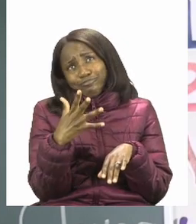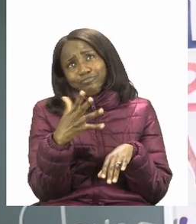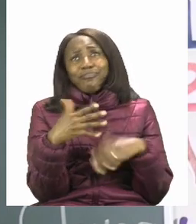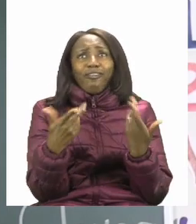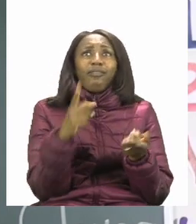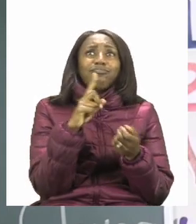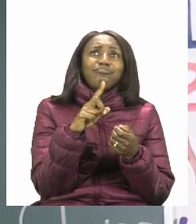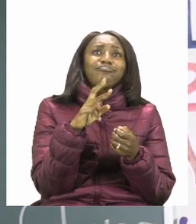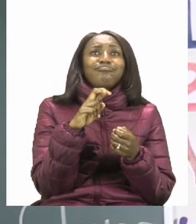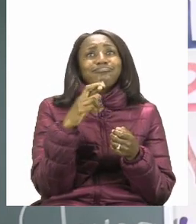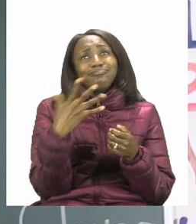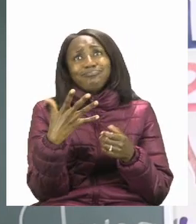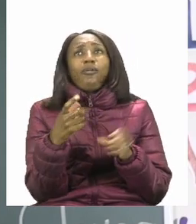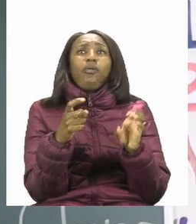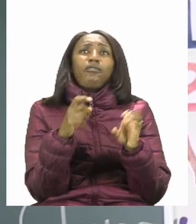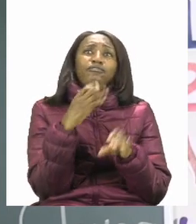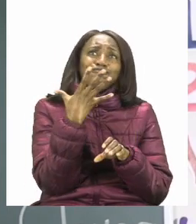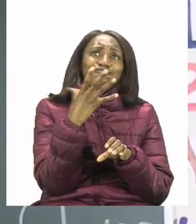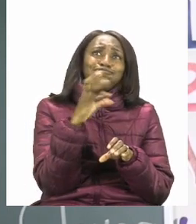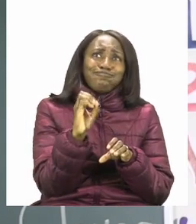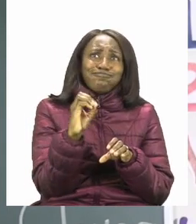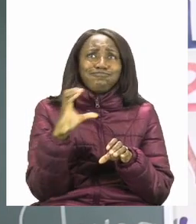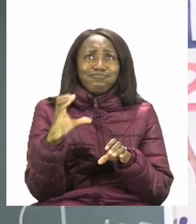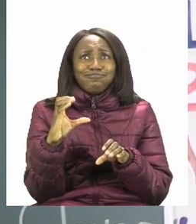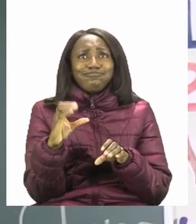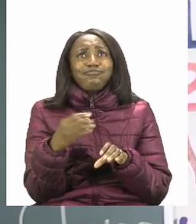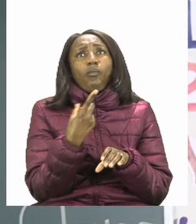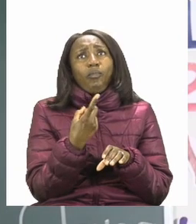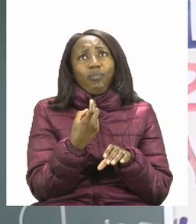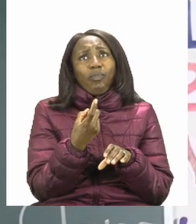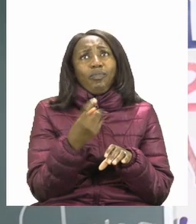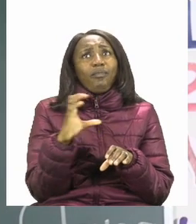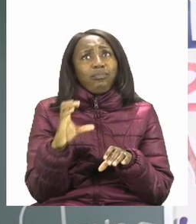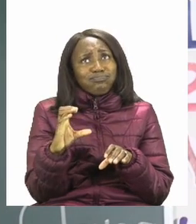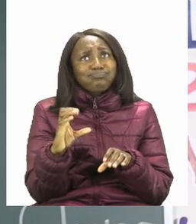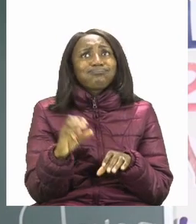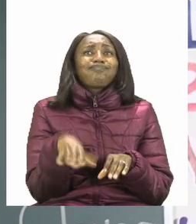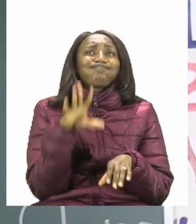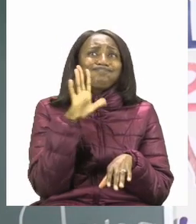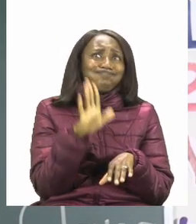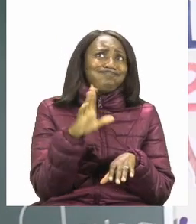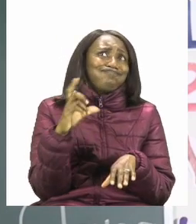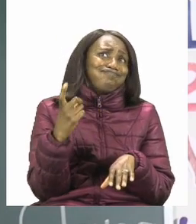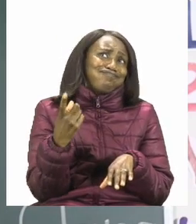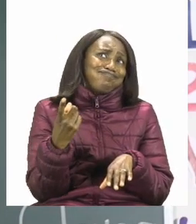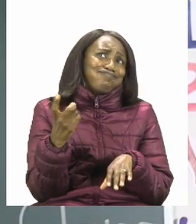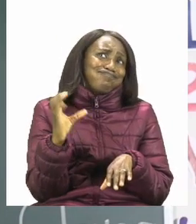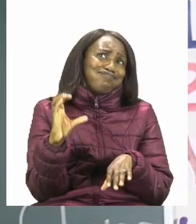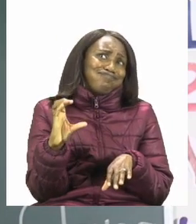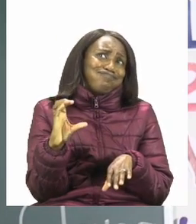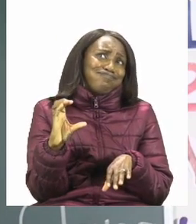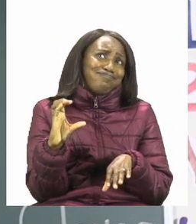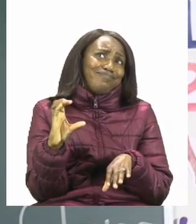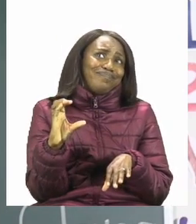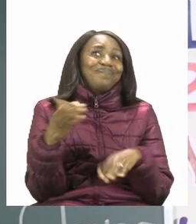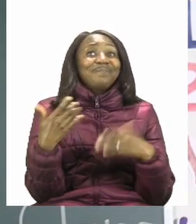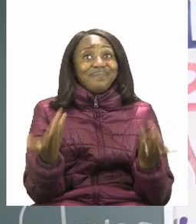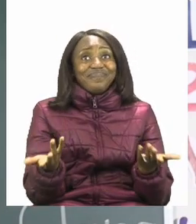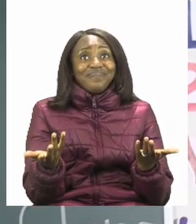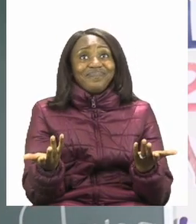to 50 cents, 20 cents, 10 cents, and then the smallest one,